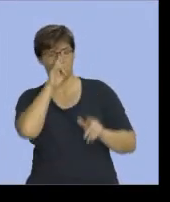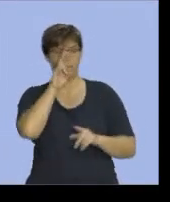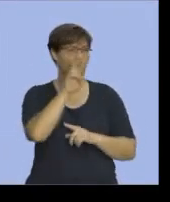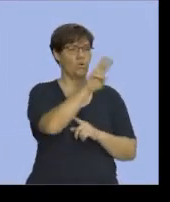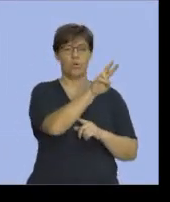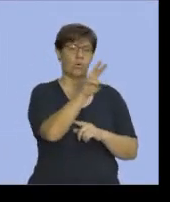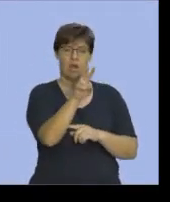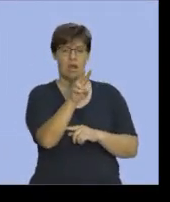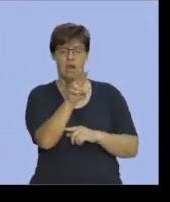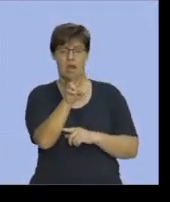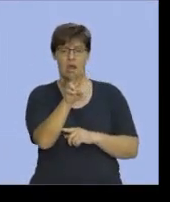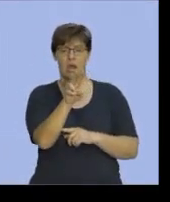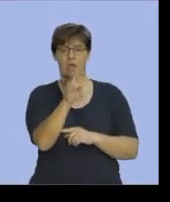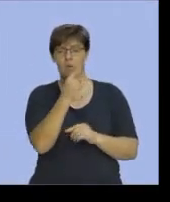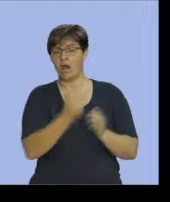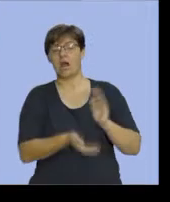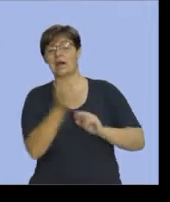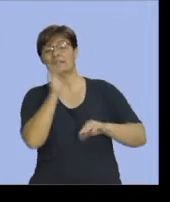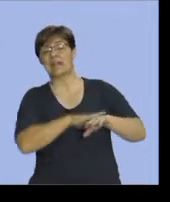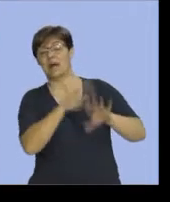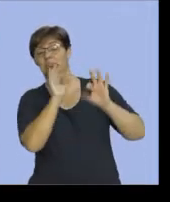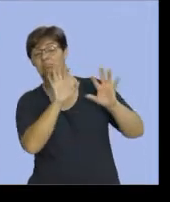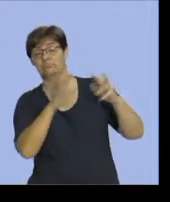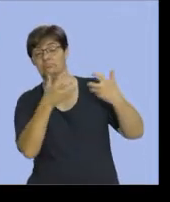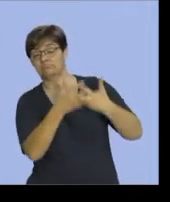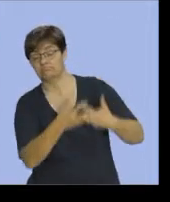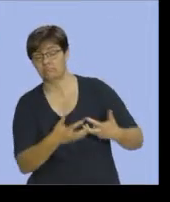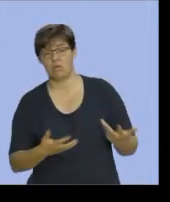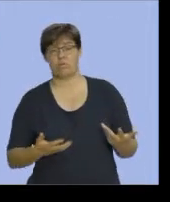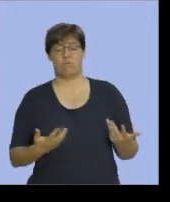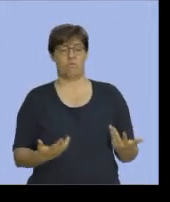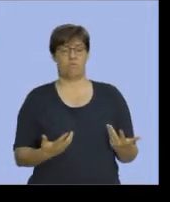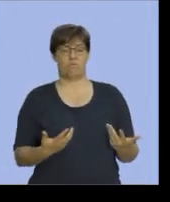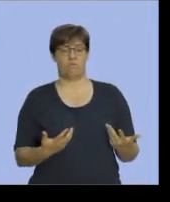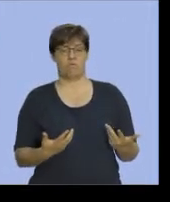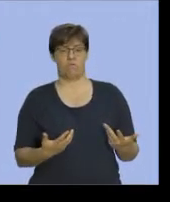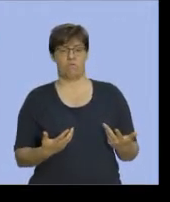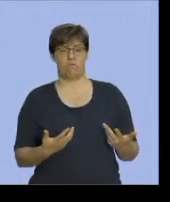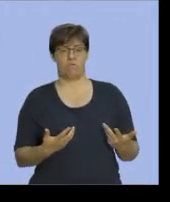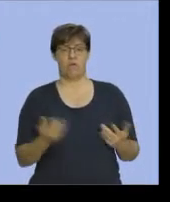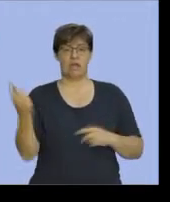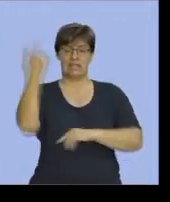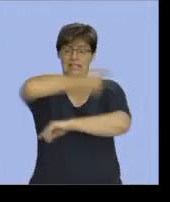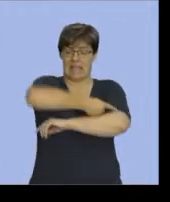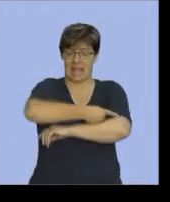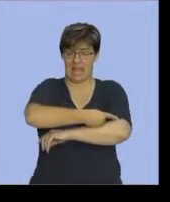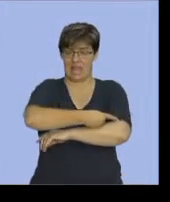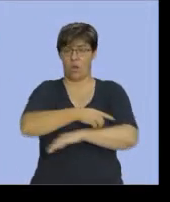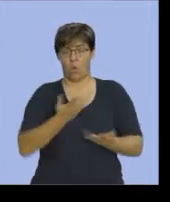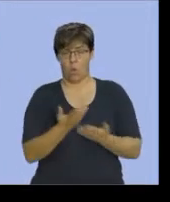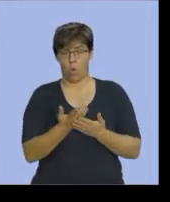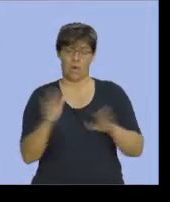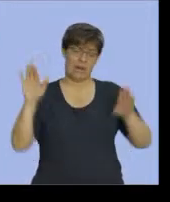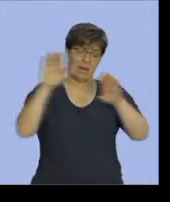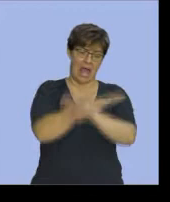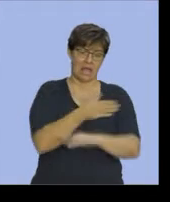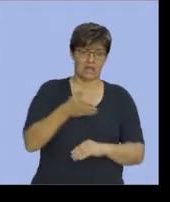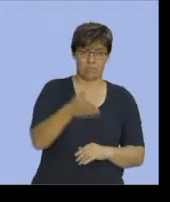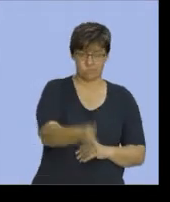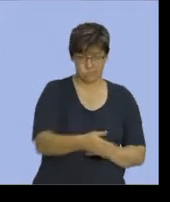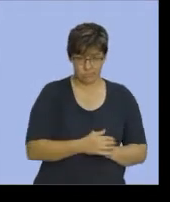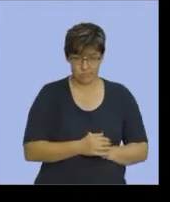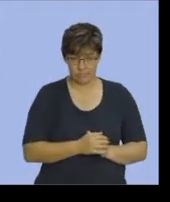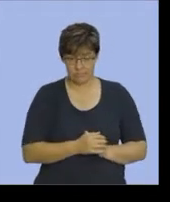boat. They're trying to look at whether they will make it on time or they will make it when it's still daytime, or it